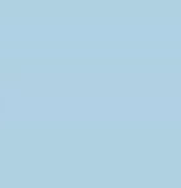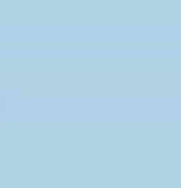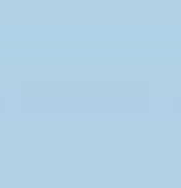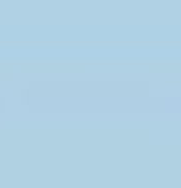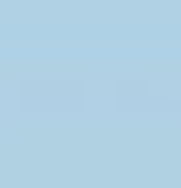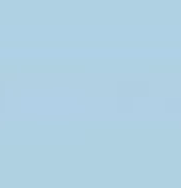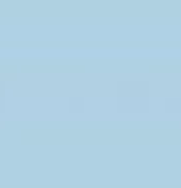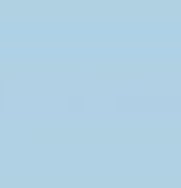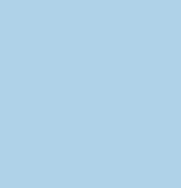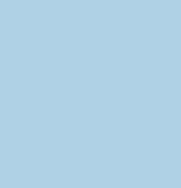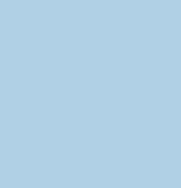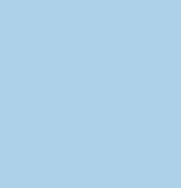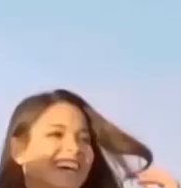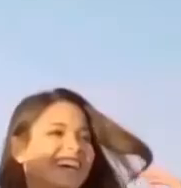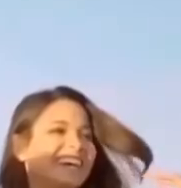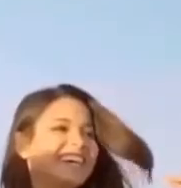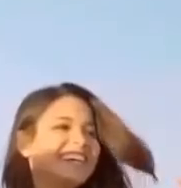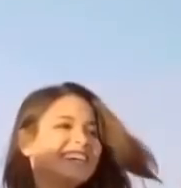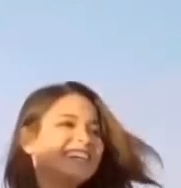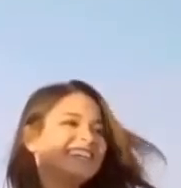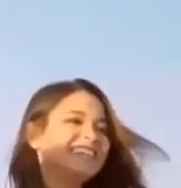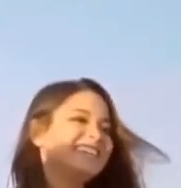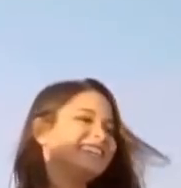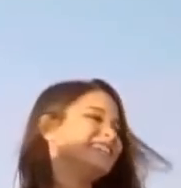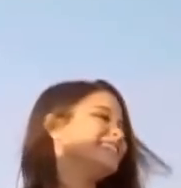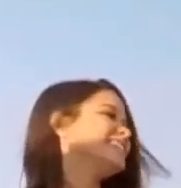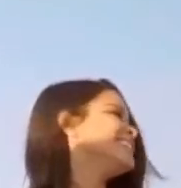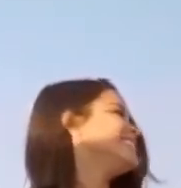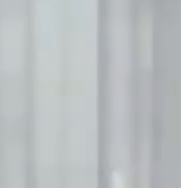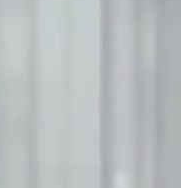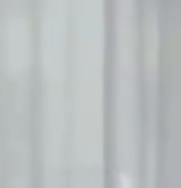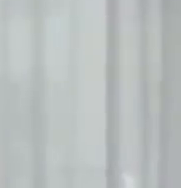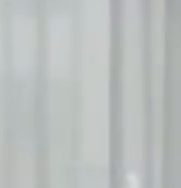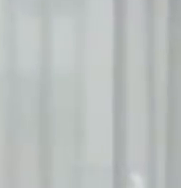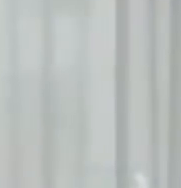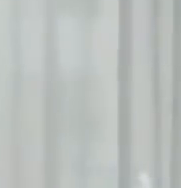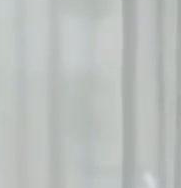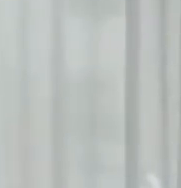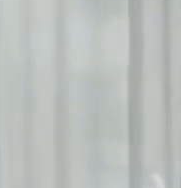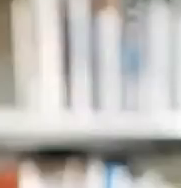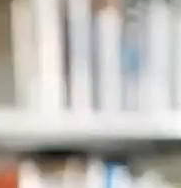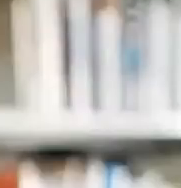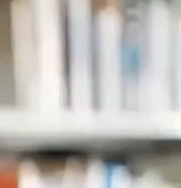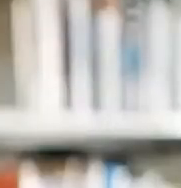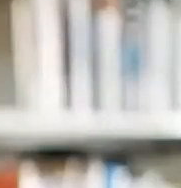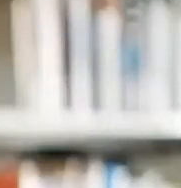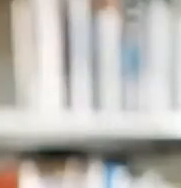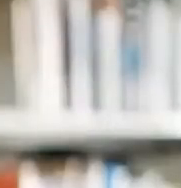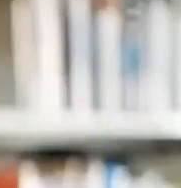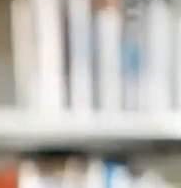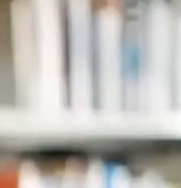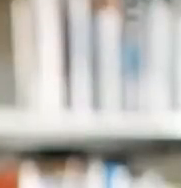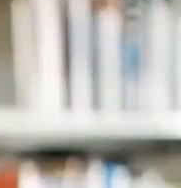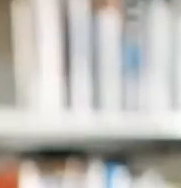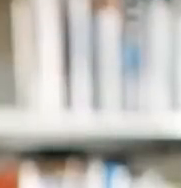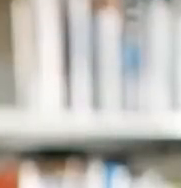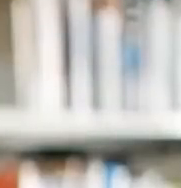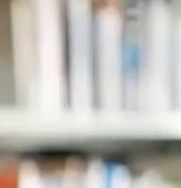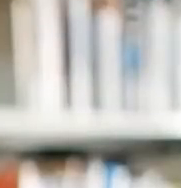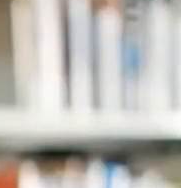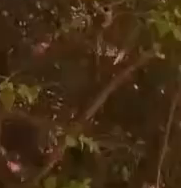must rethink our social norms around leisure, around work, and around